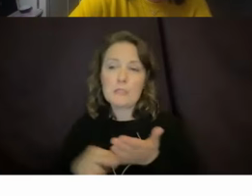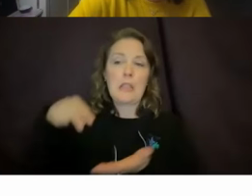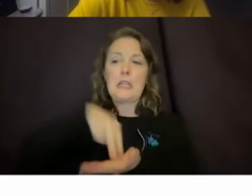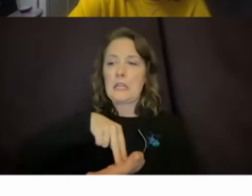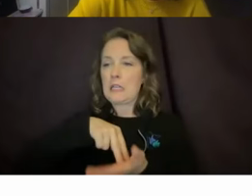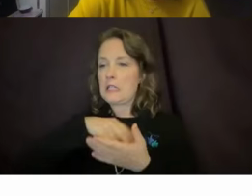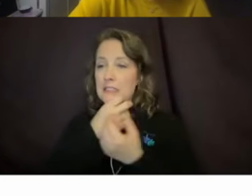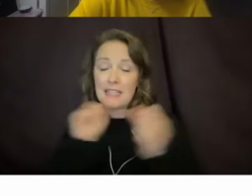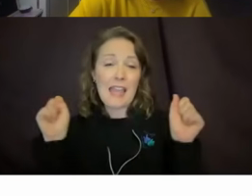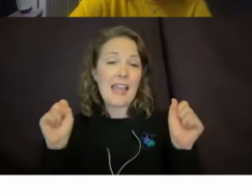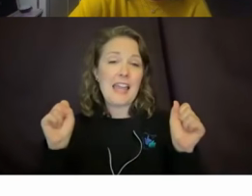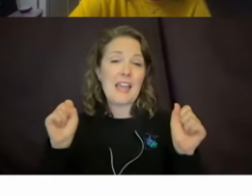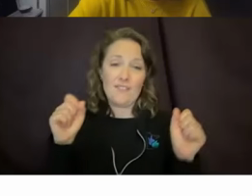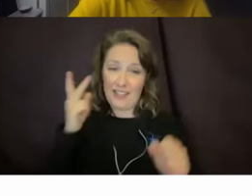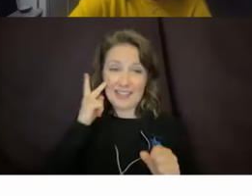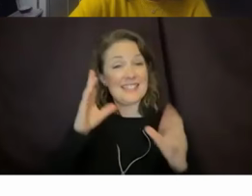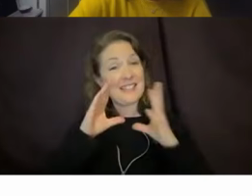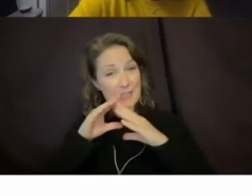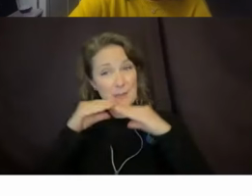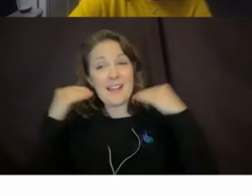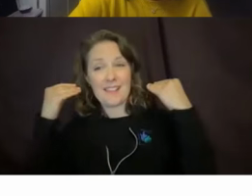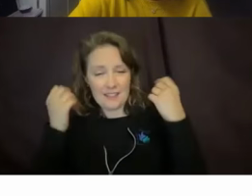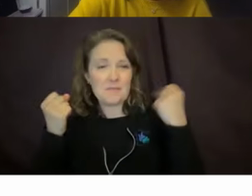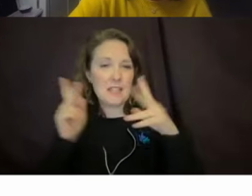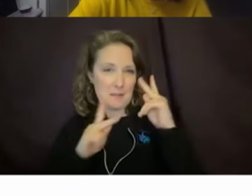Smiling is getting bigger and bigger. I do like that one.